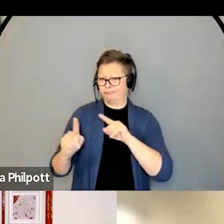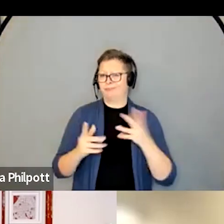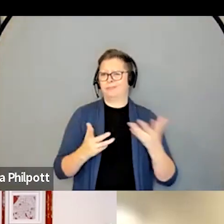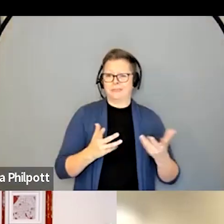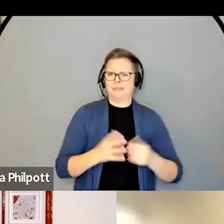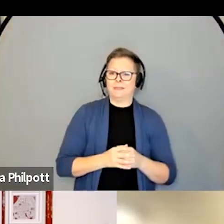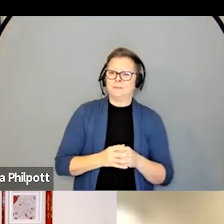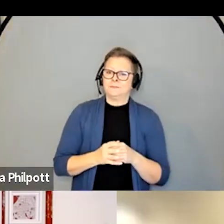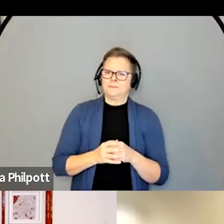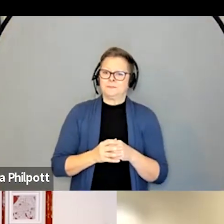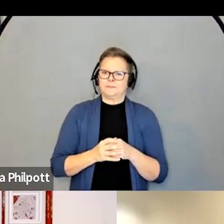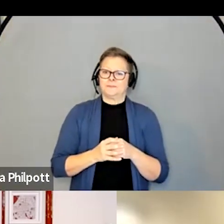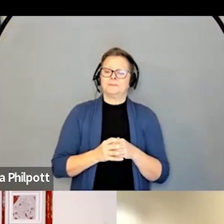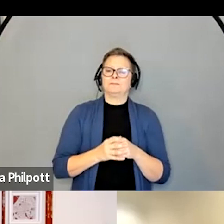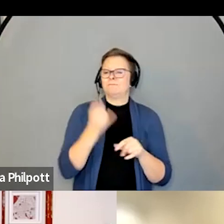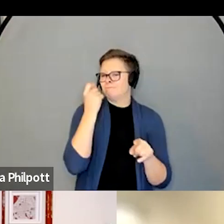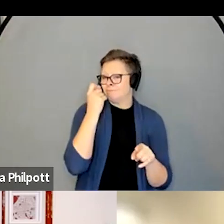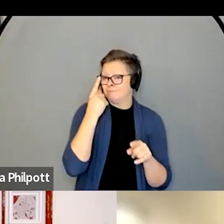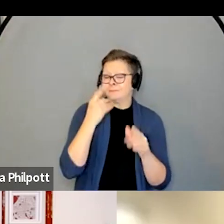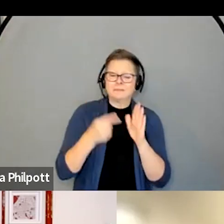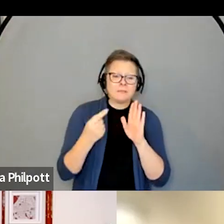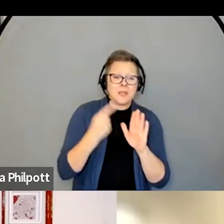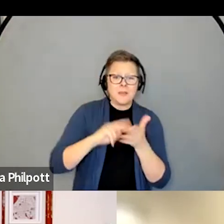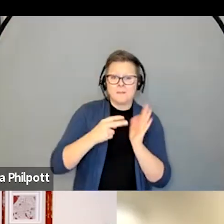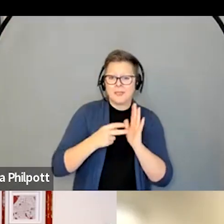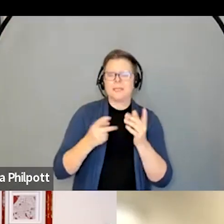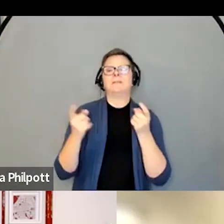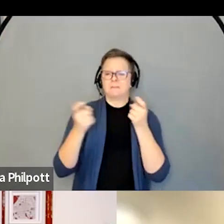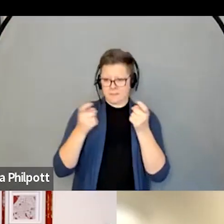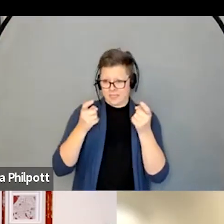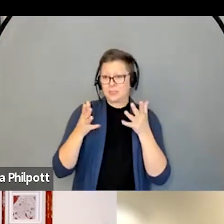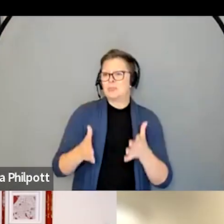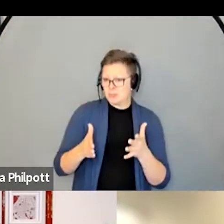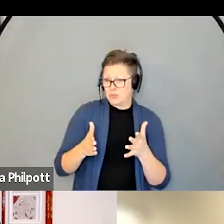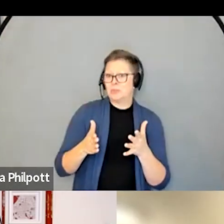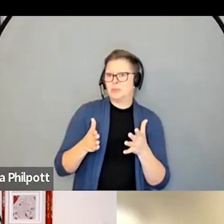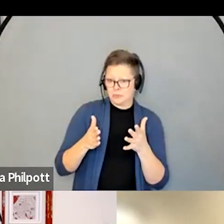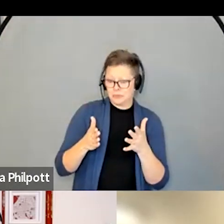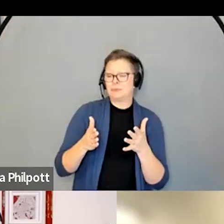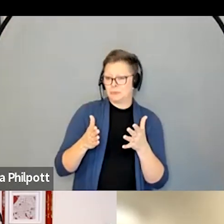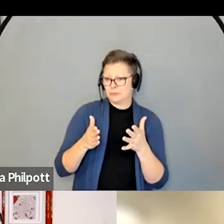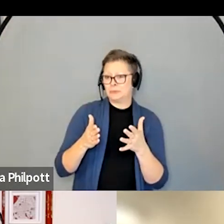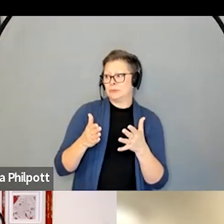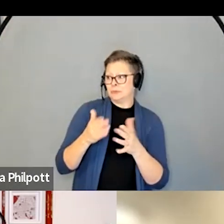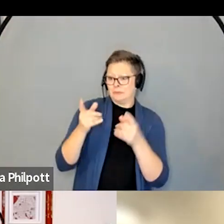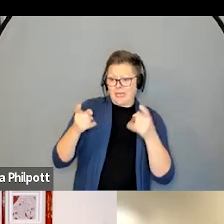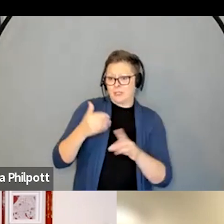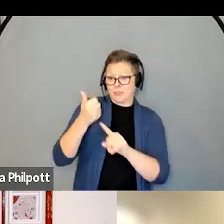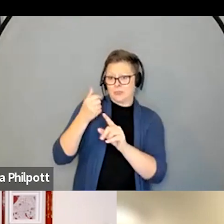managers that are, in, for lack of a better term, holding you back.